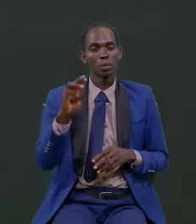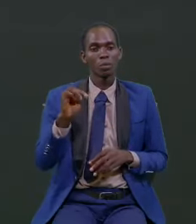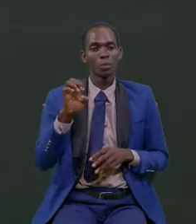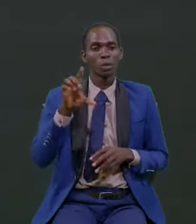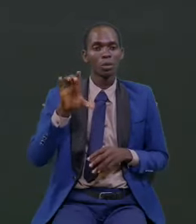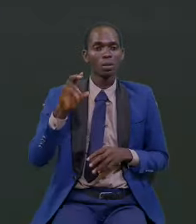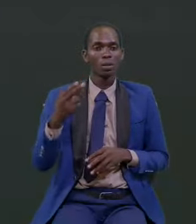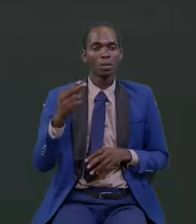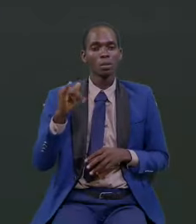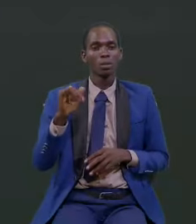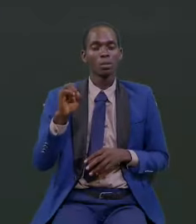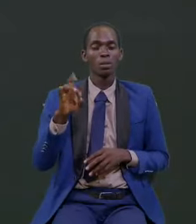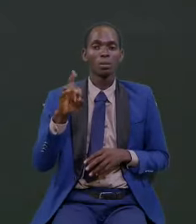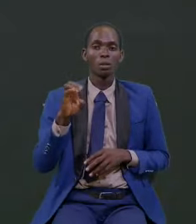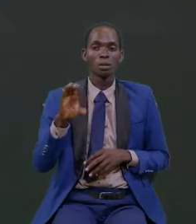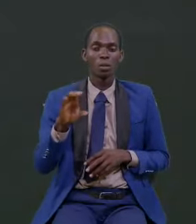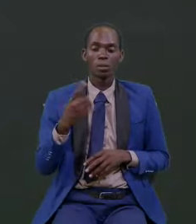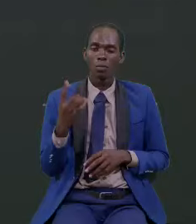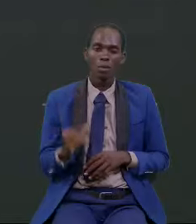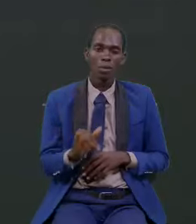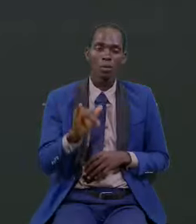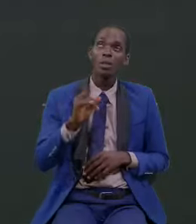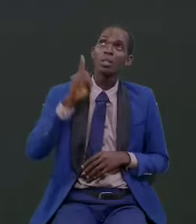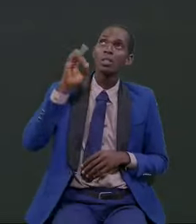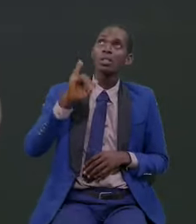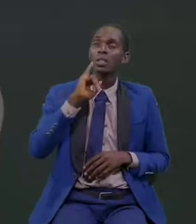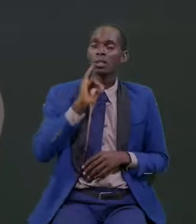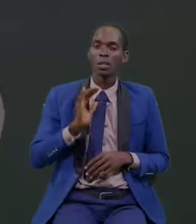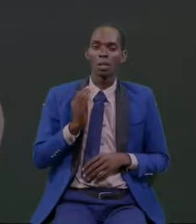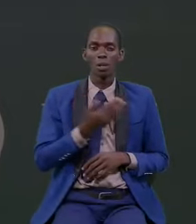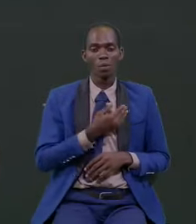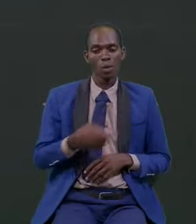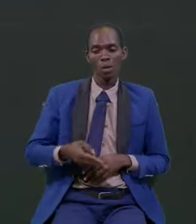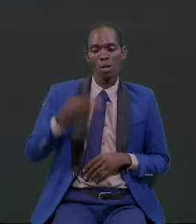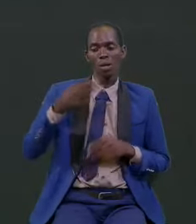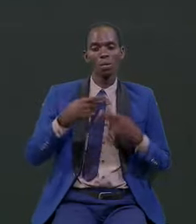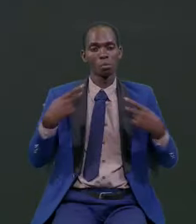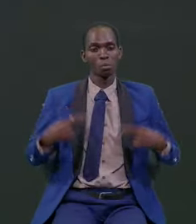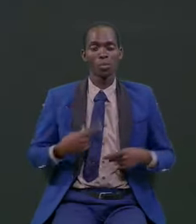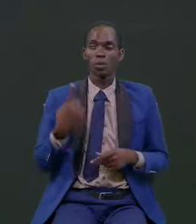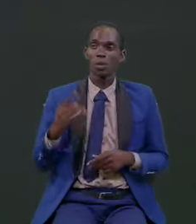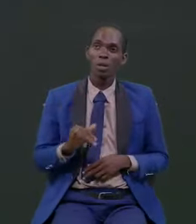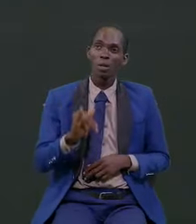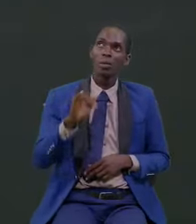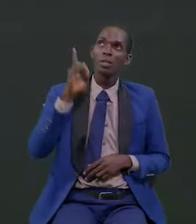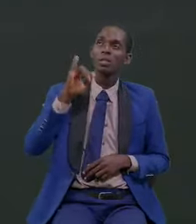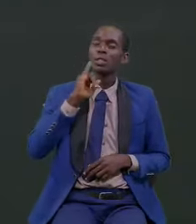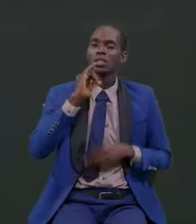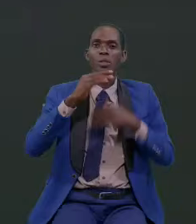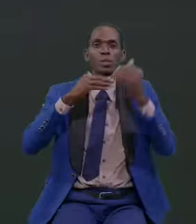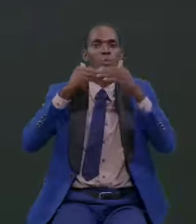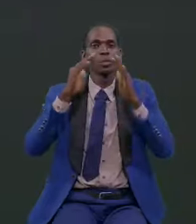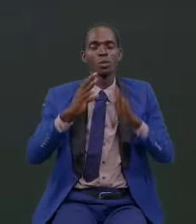Forever he is a high priest. Forever he is the builder of the church. Forever he is